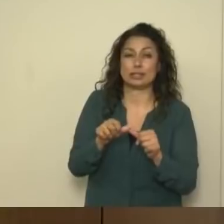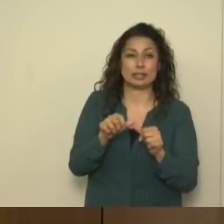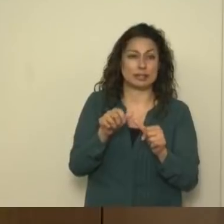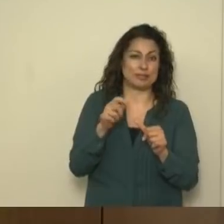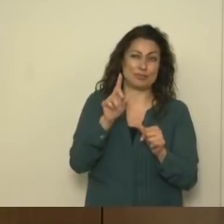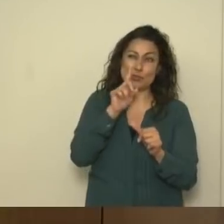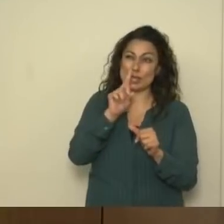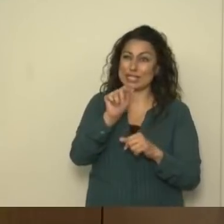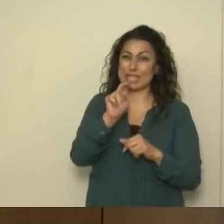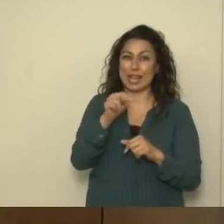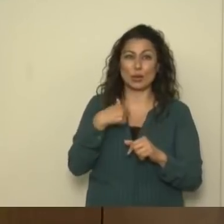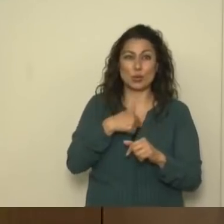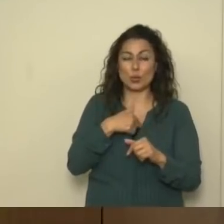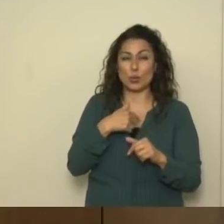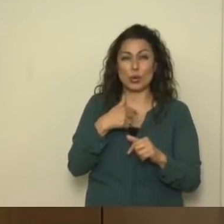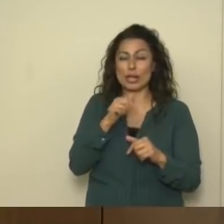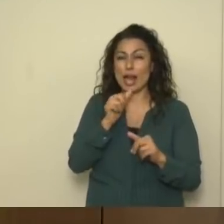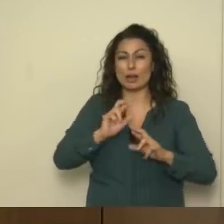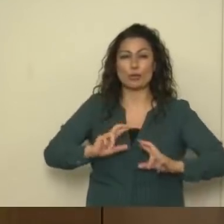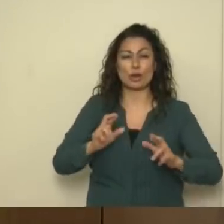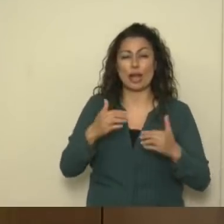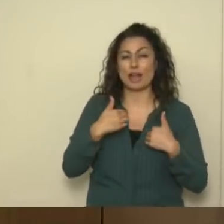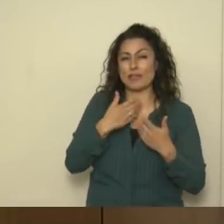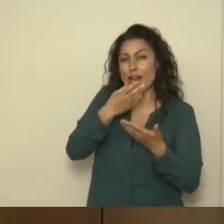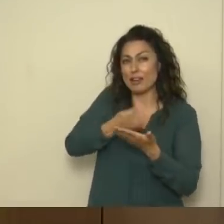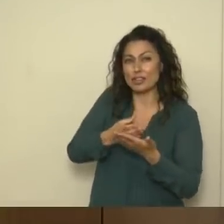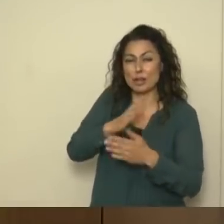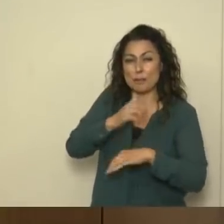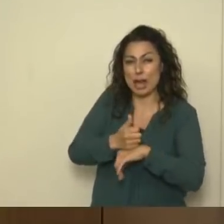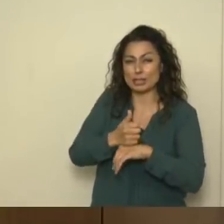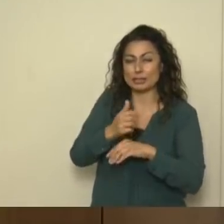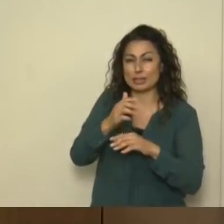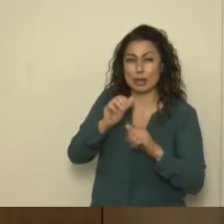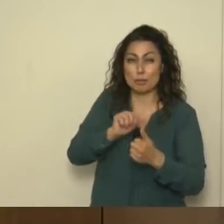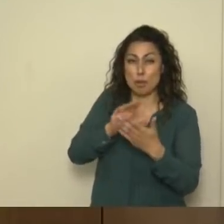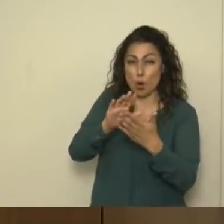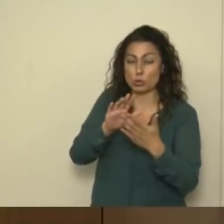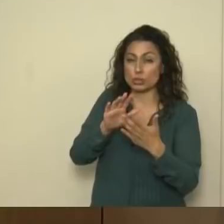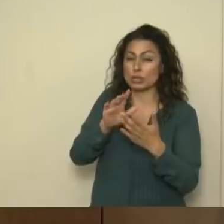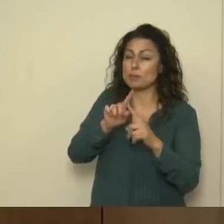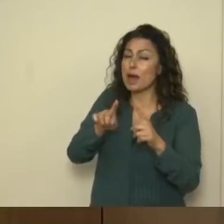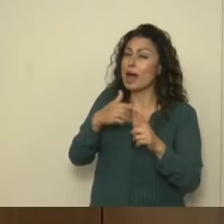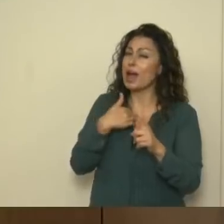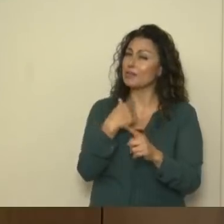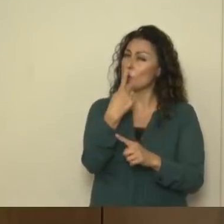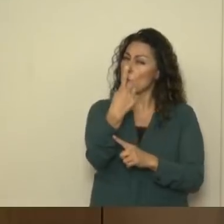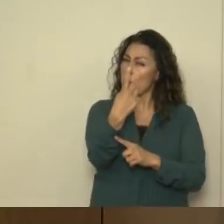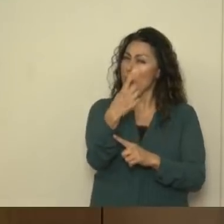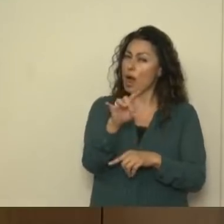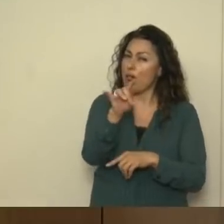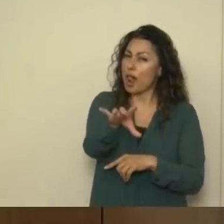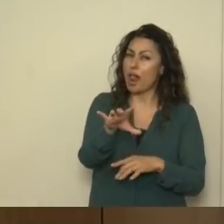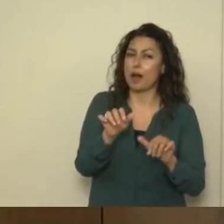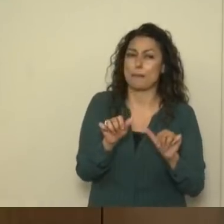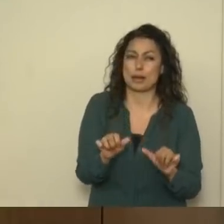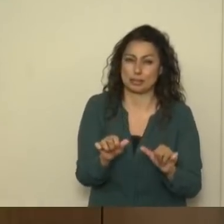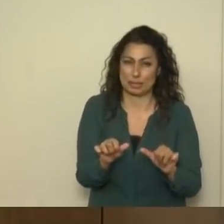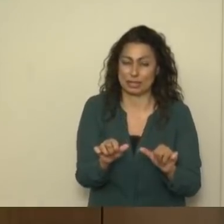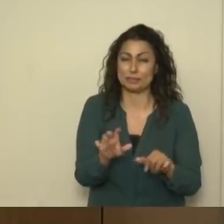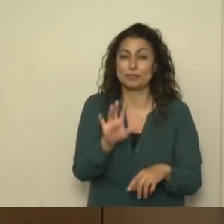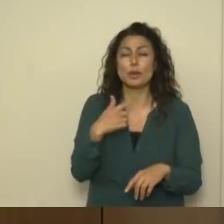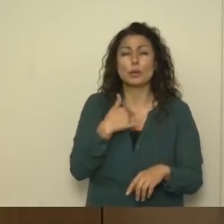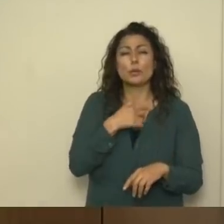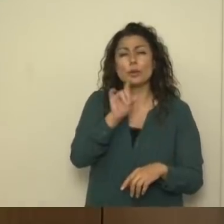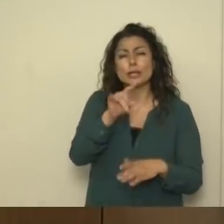a evidence-based approach to get it out, but it is a possibility. Because, so when we